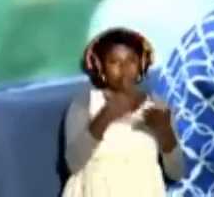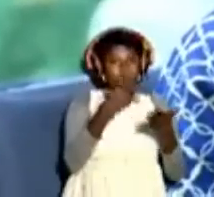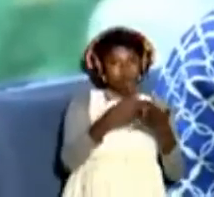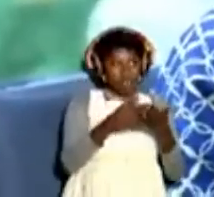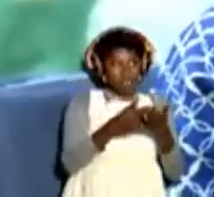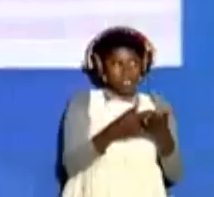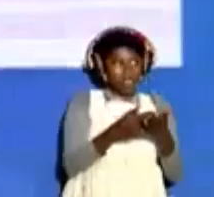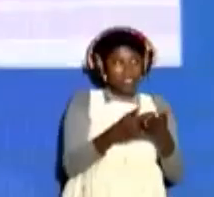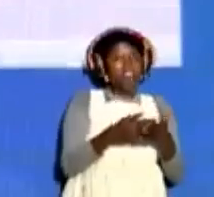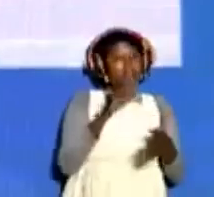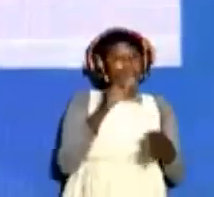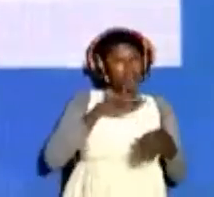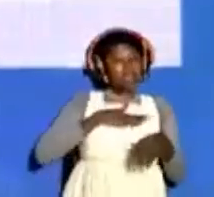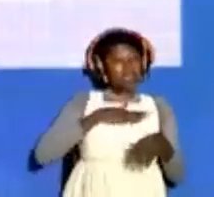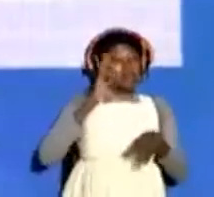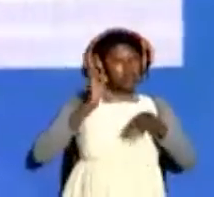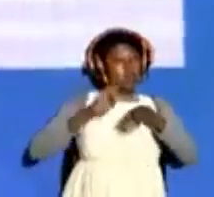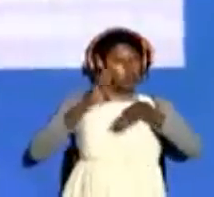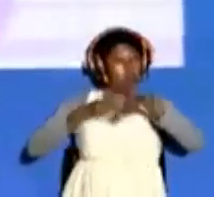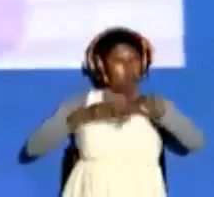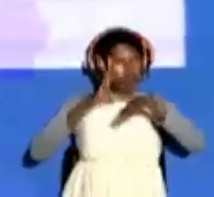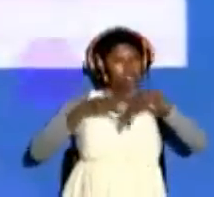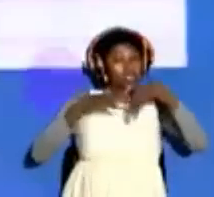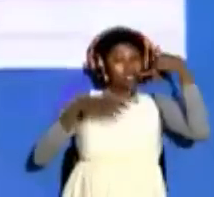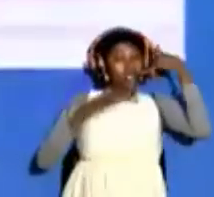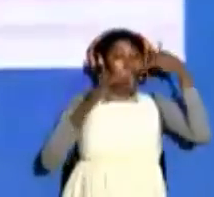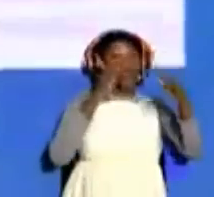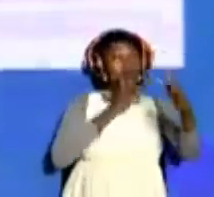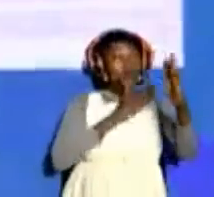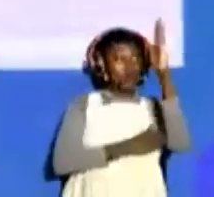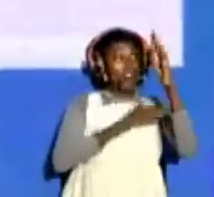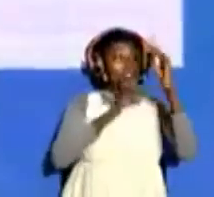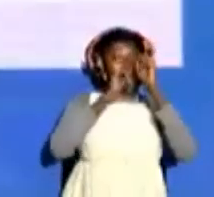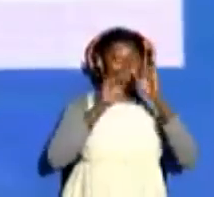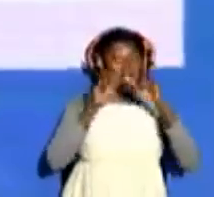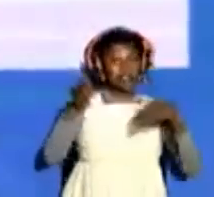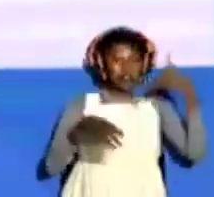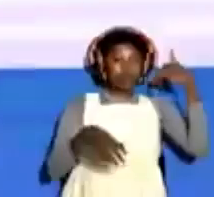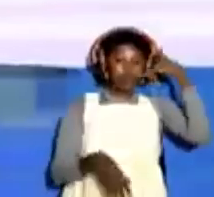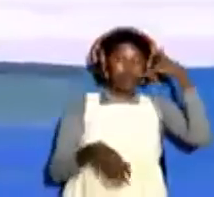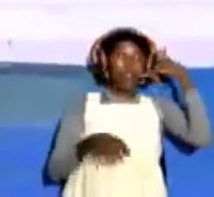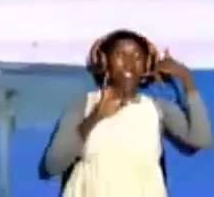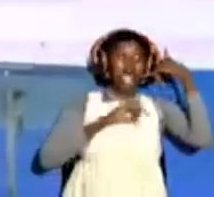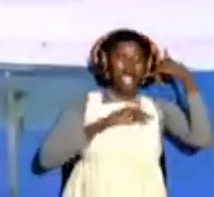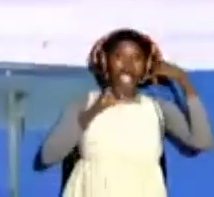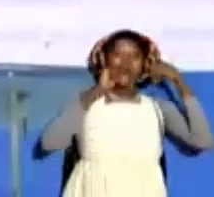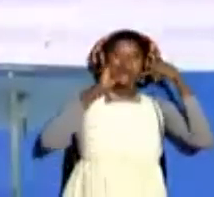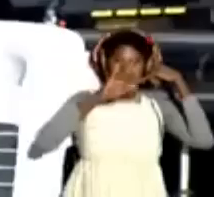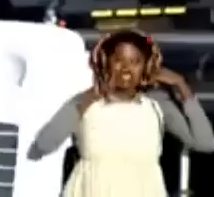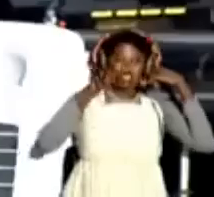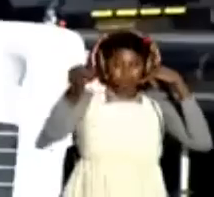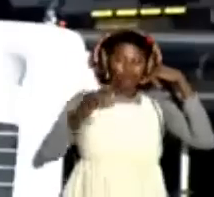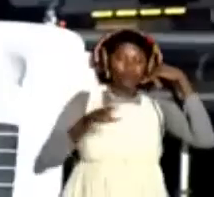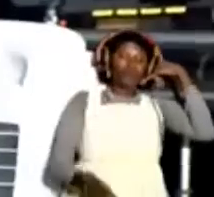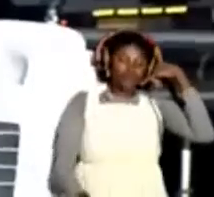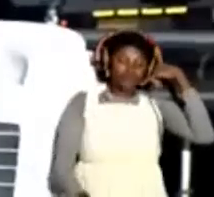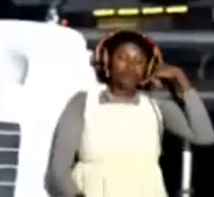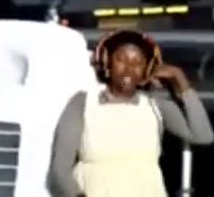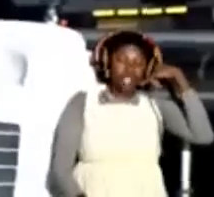I just want you to be careful. God bless you. I also bless you. I also bless